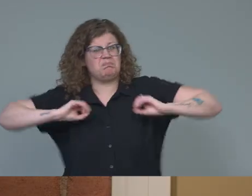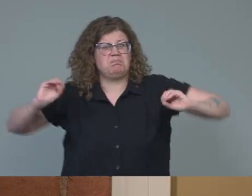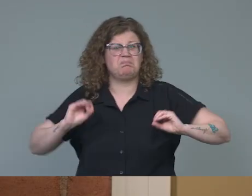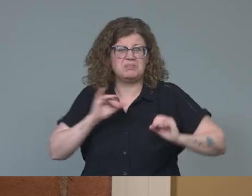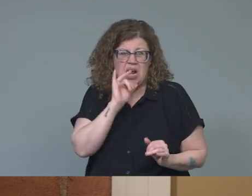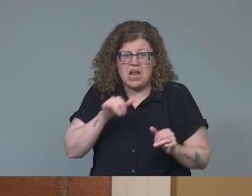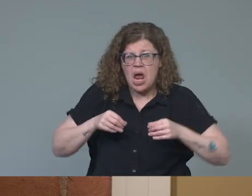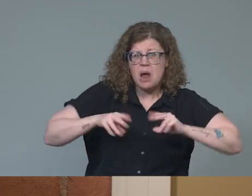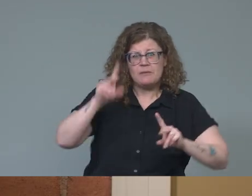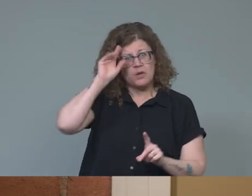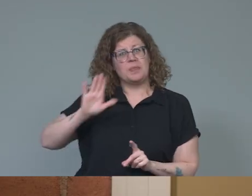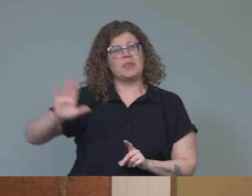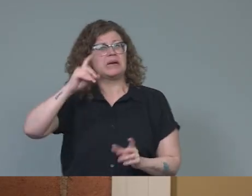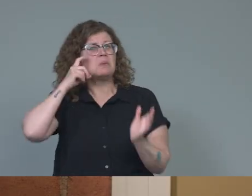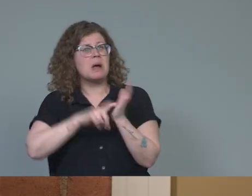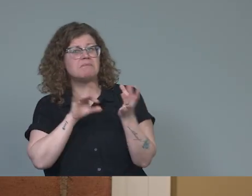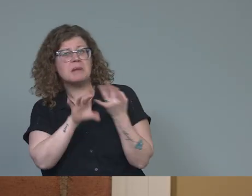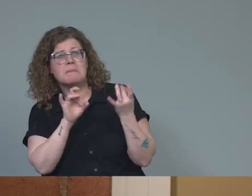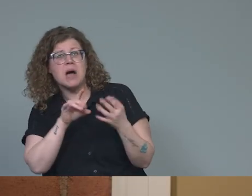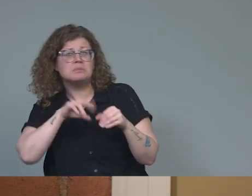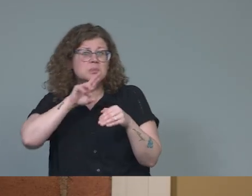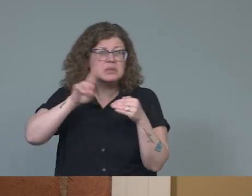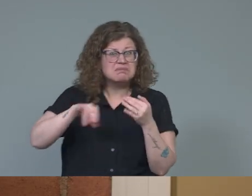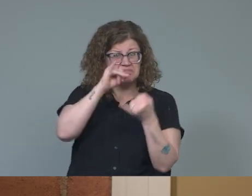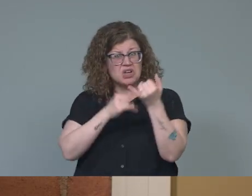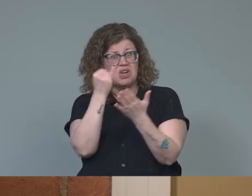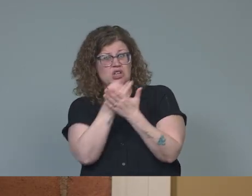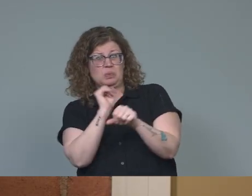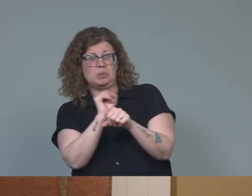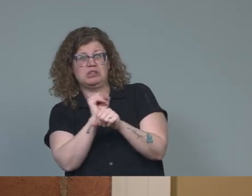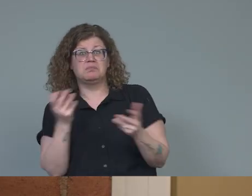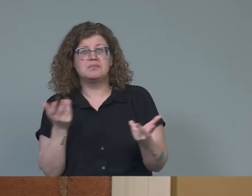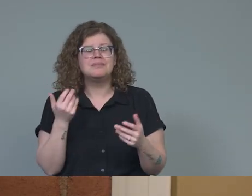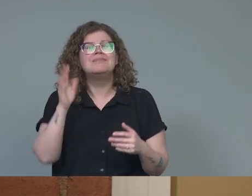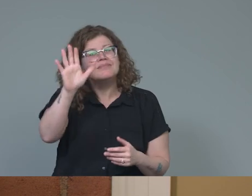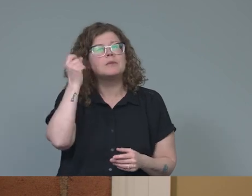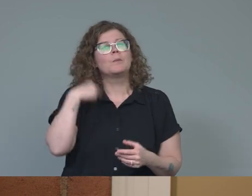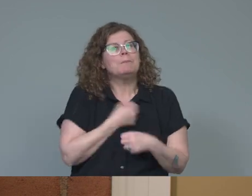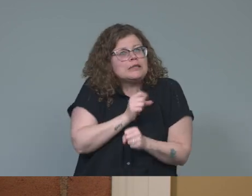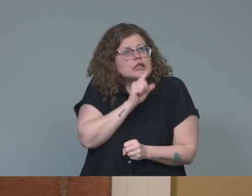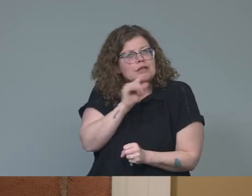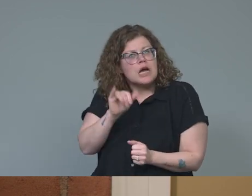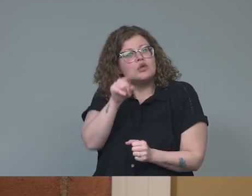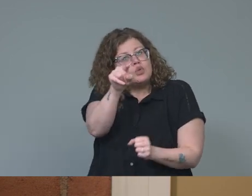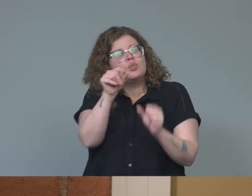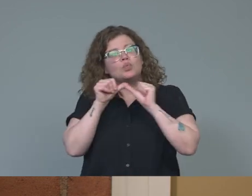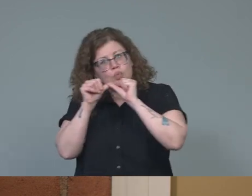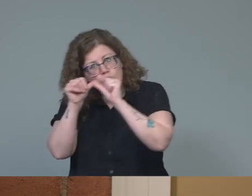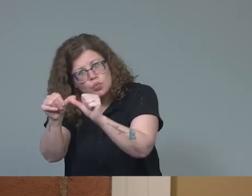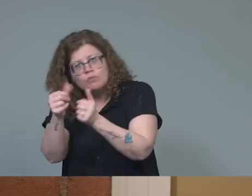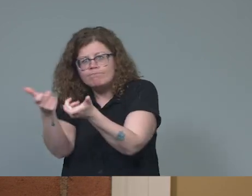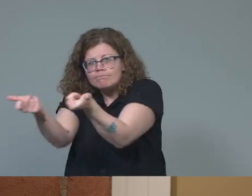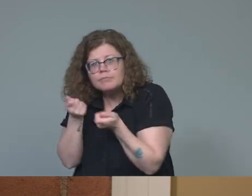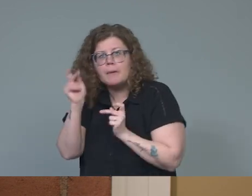itself. So we want to make sure that you continue to draw people back into the process, to remind them that they were a part of it, and to thank